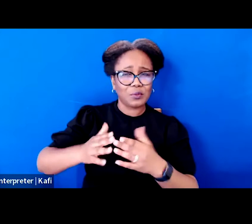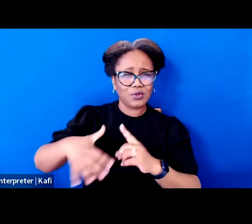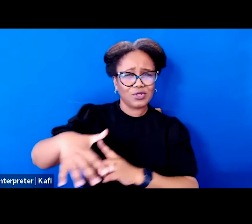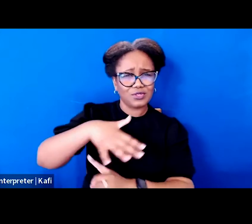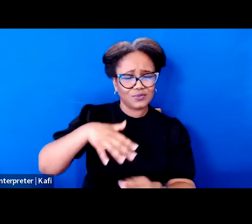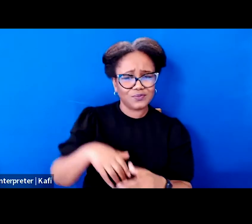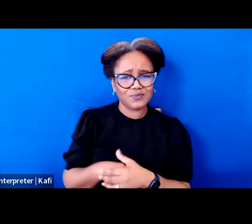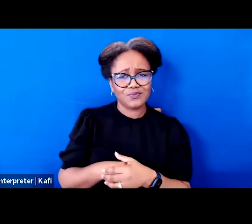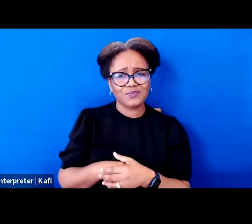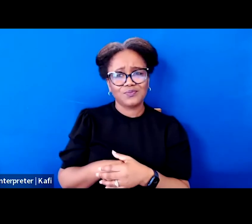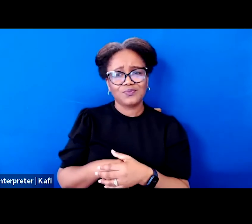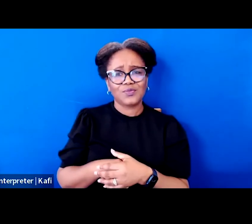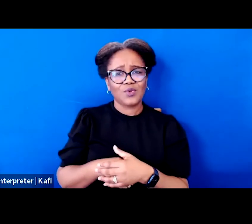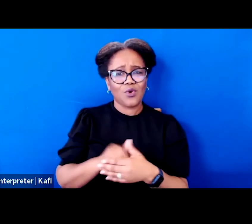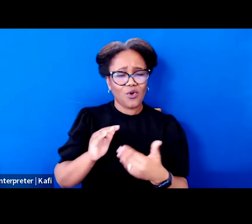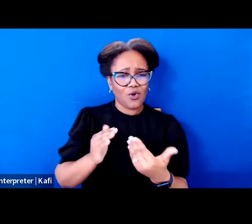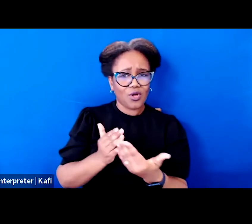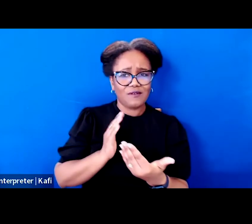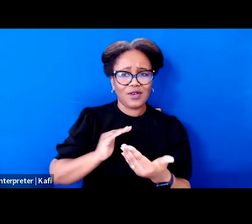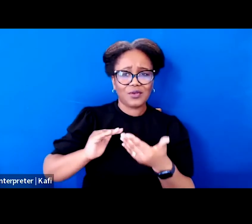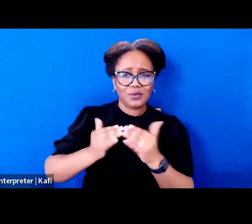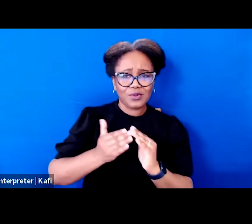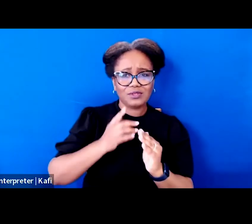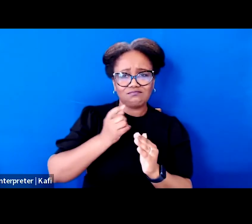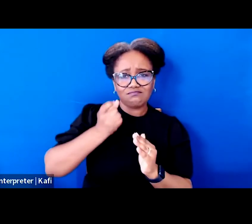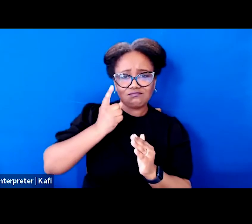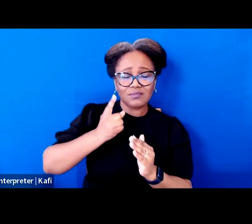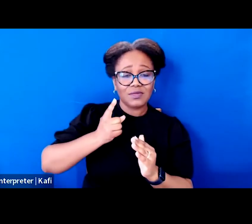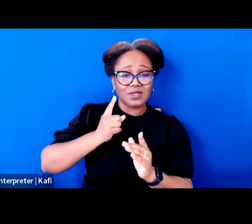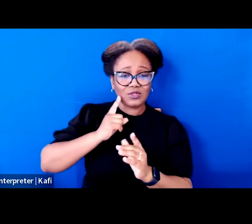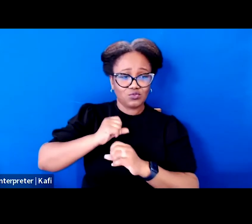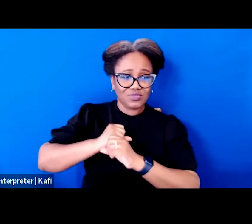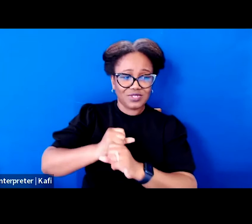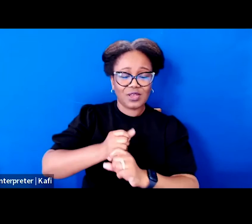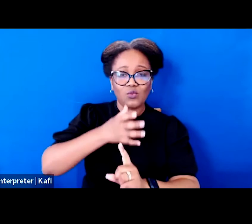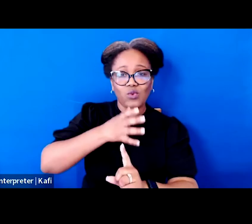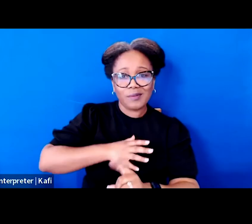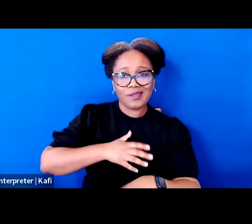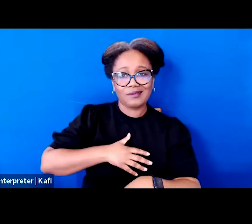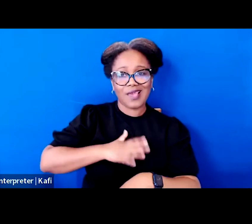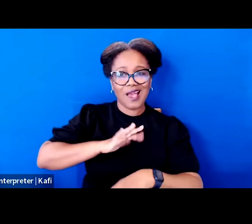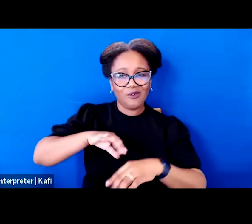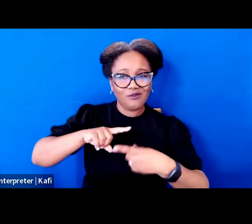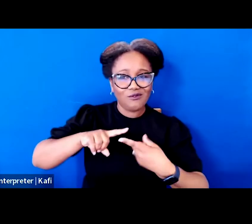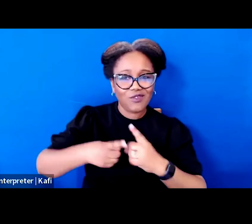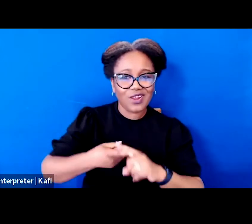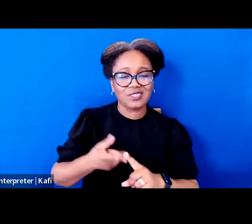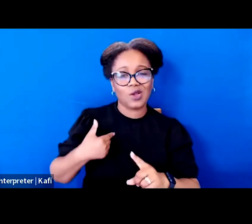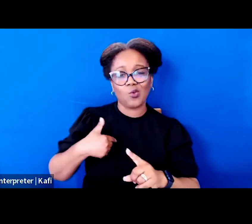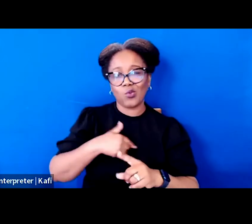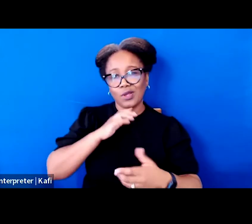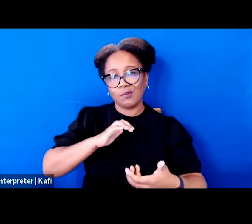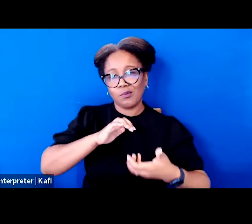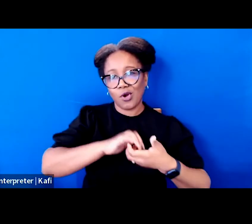our femmes, our non-binary communities. And we work in solidarity with Black, Indigenous, and other communities of